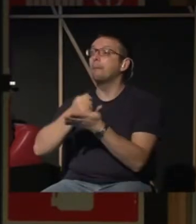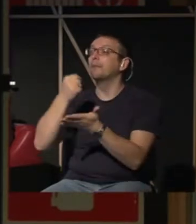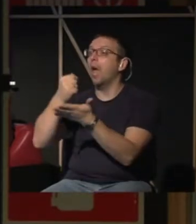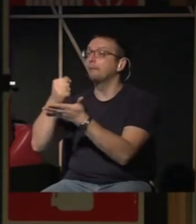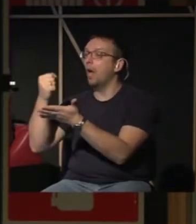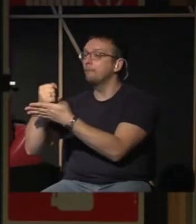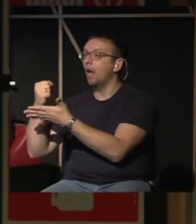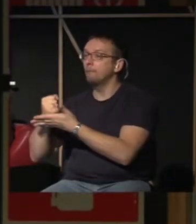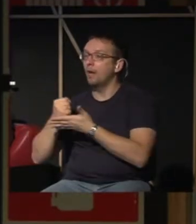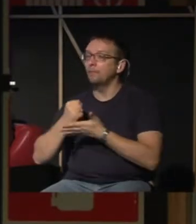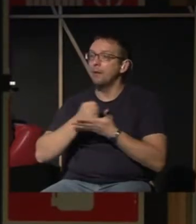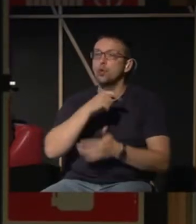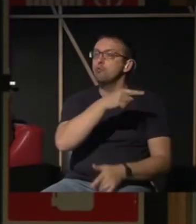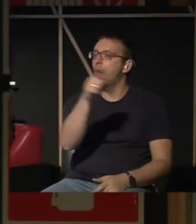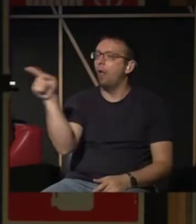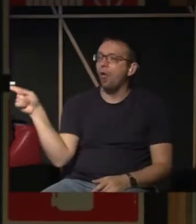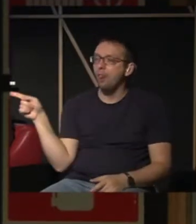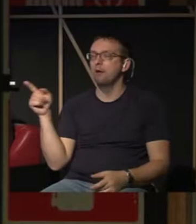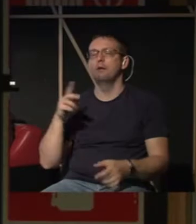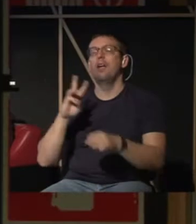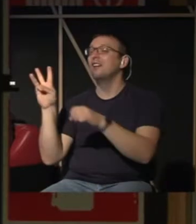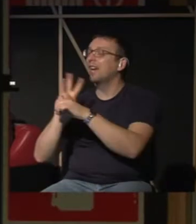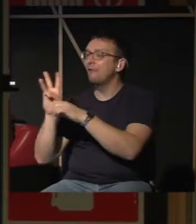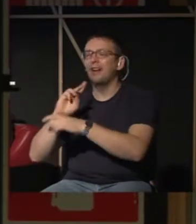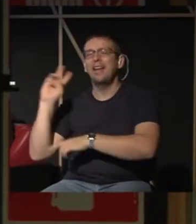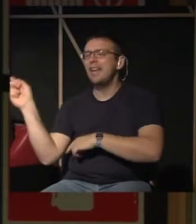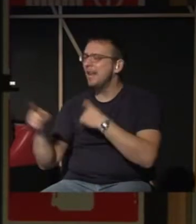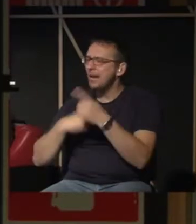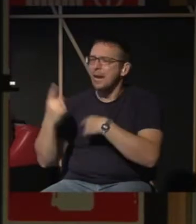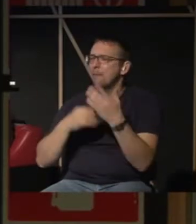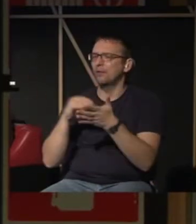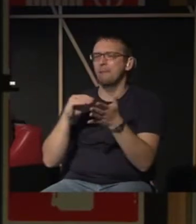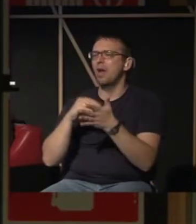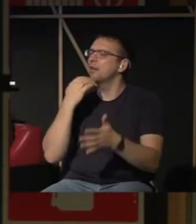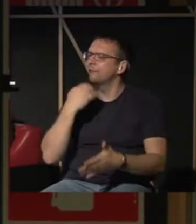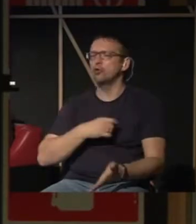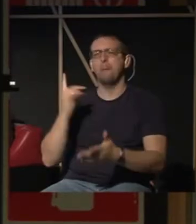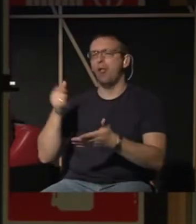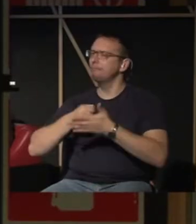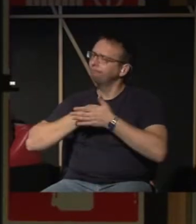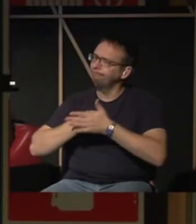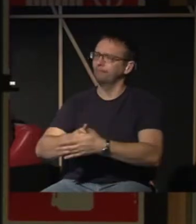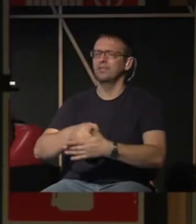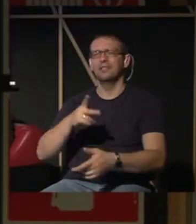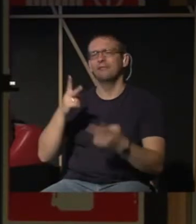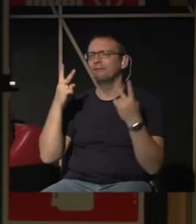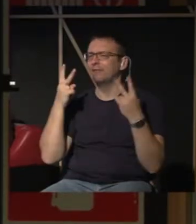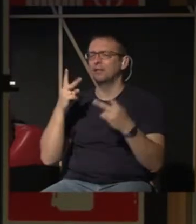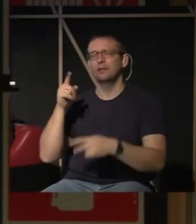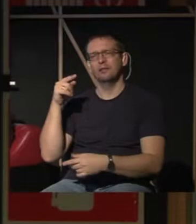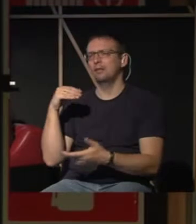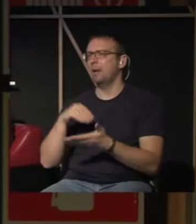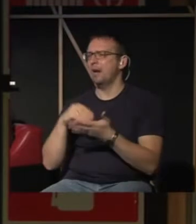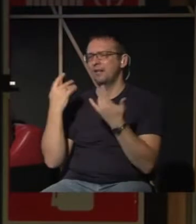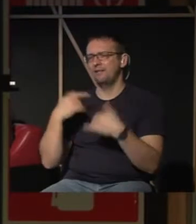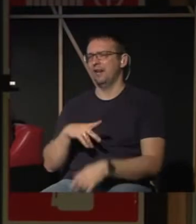there from the start. I would like to point that any of the success that we have had for this tournament is really in